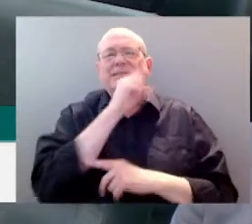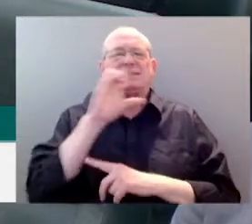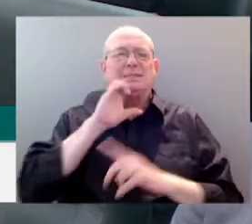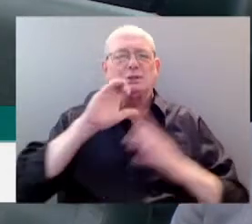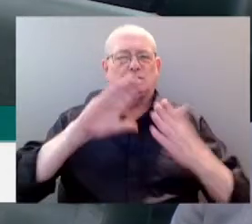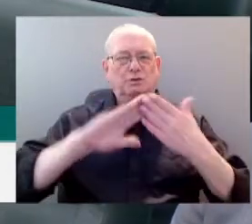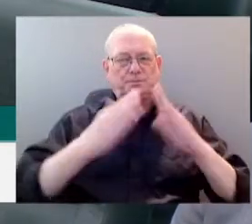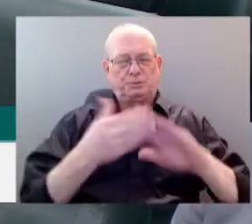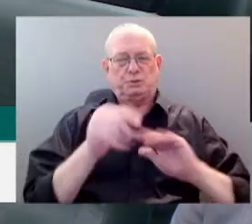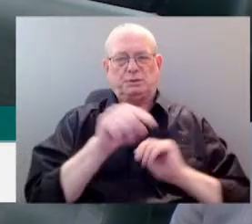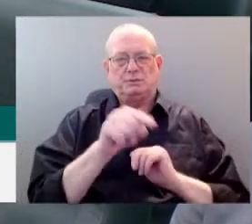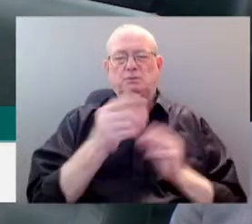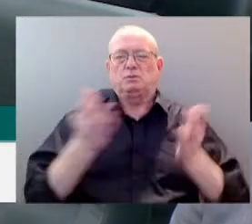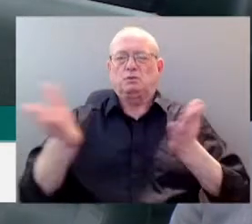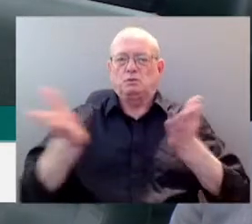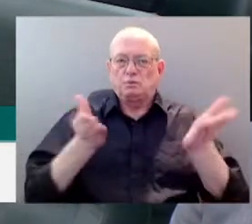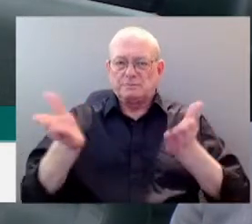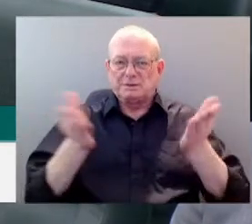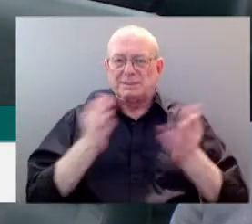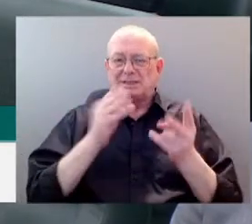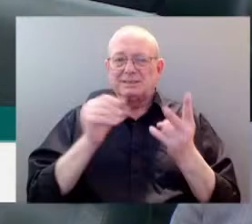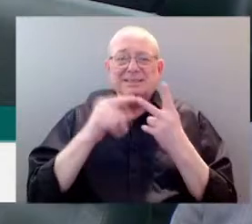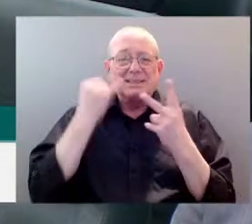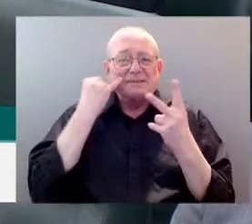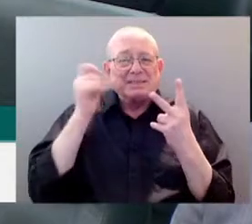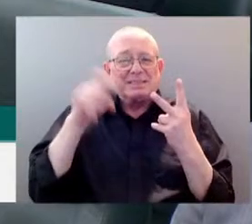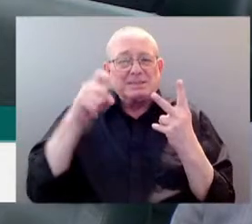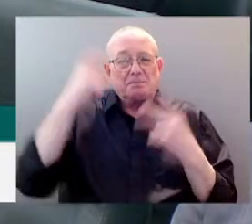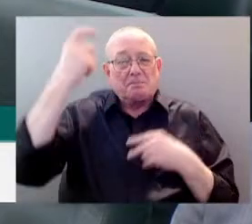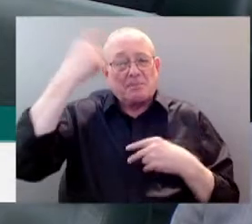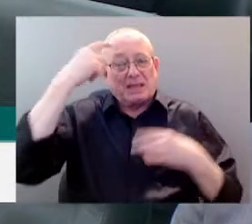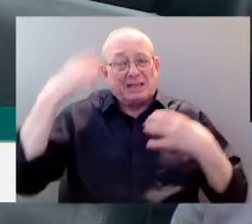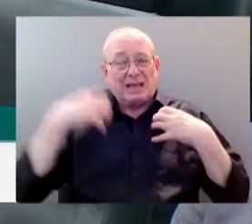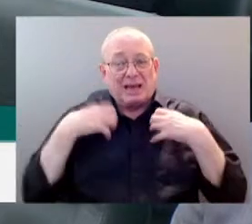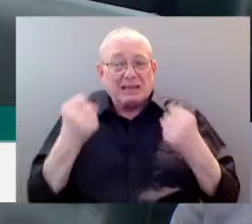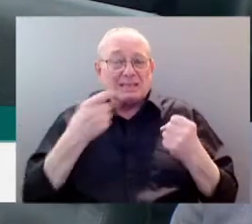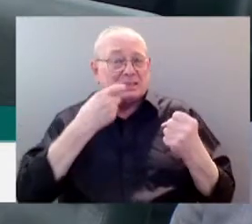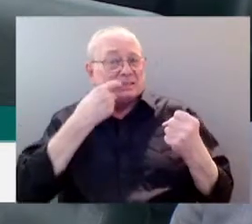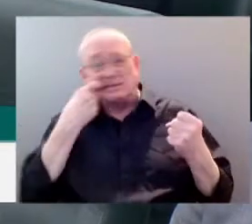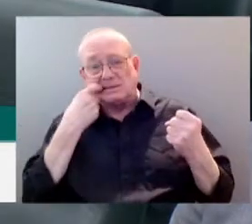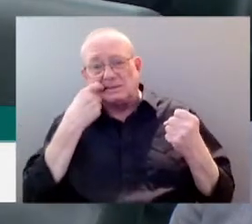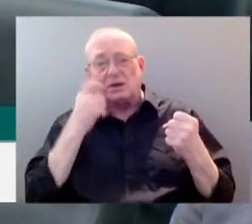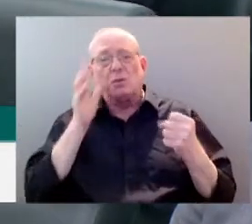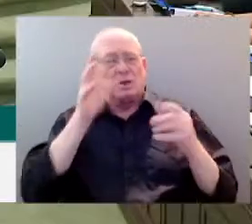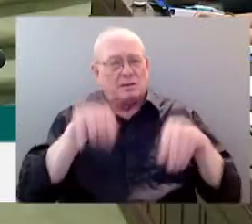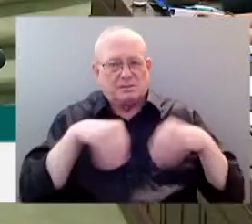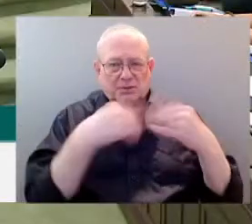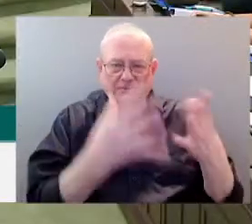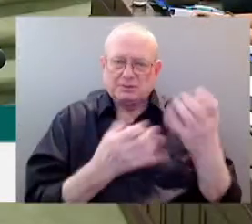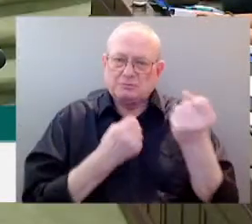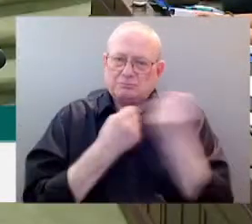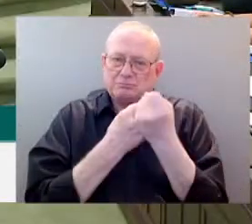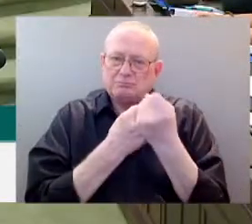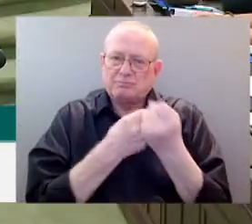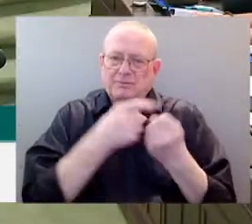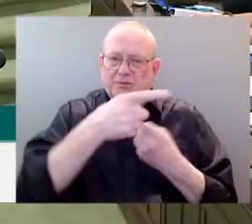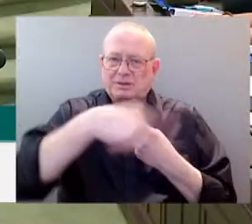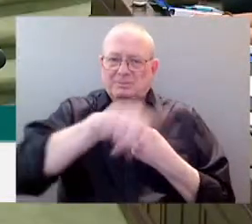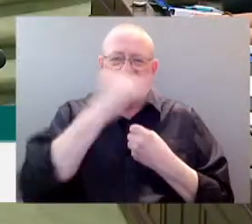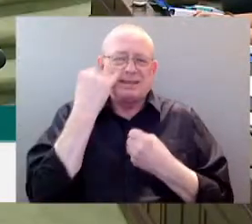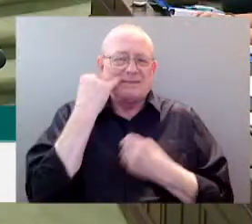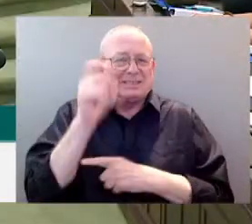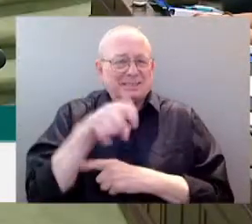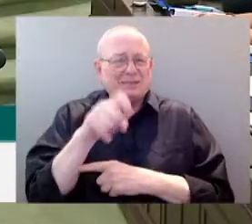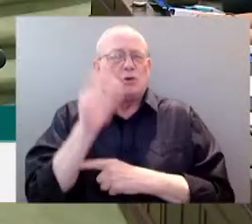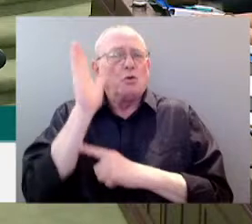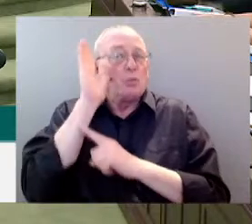addiction are going to step in in order to provide an appropriate care facility for someone who faces those complex needs that's going to happen in the future The Honorable